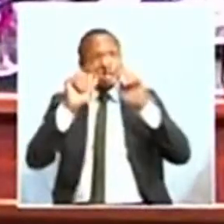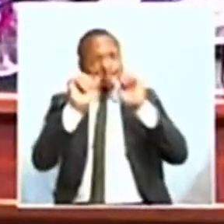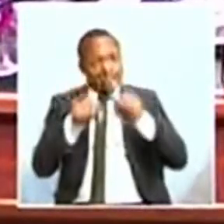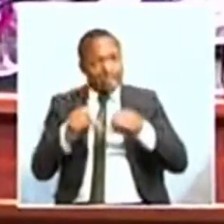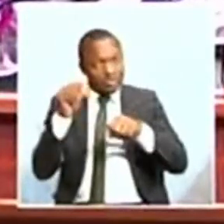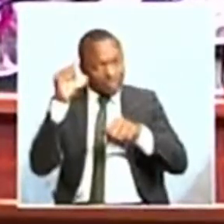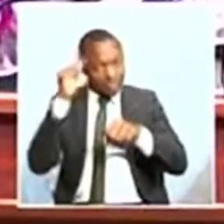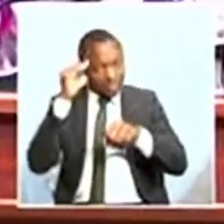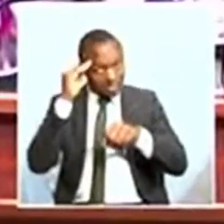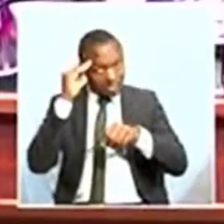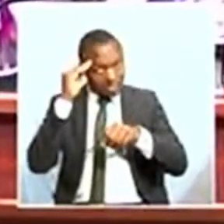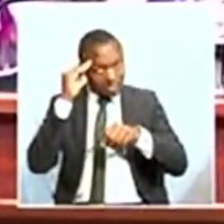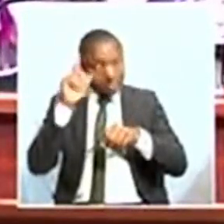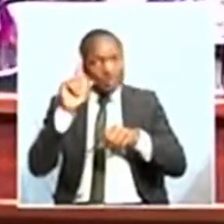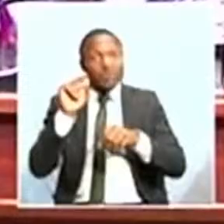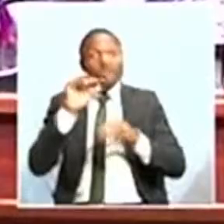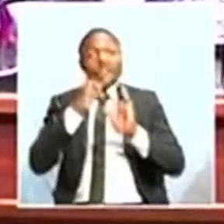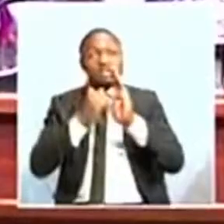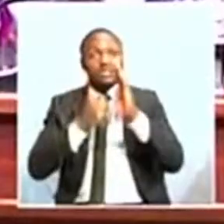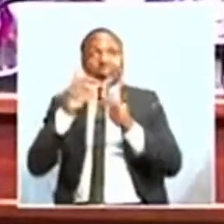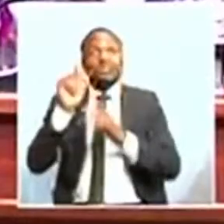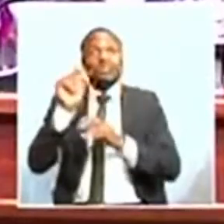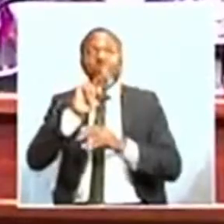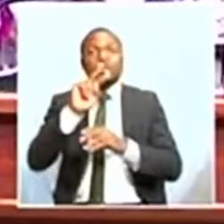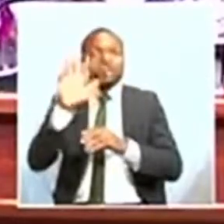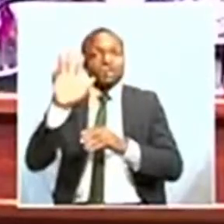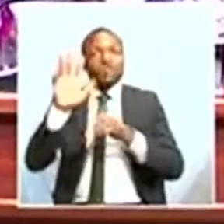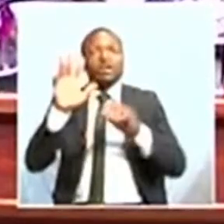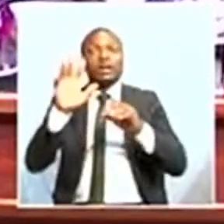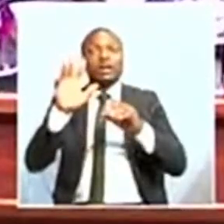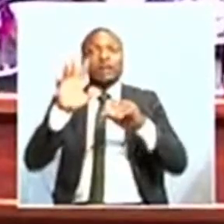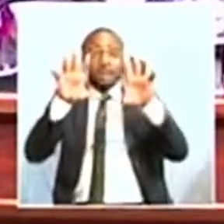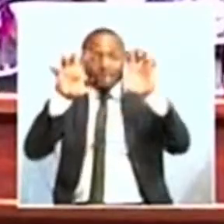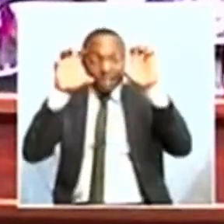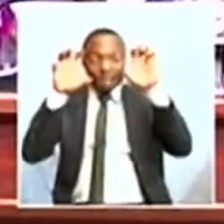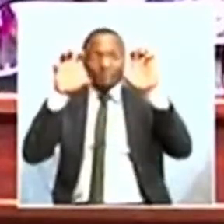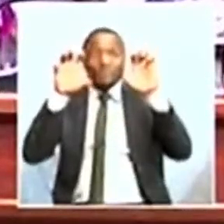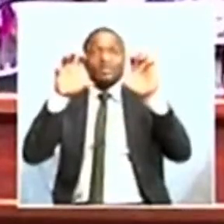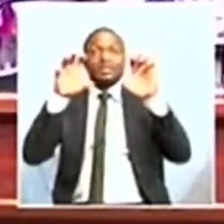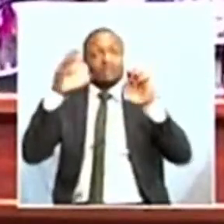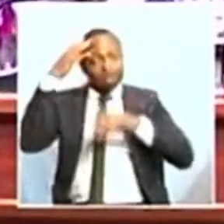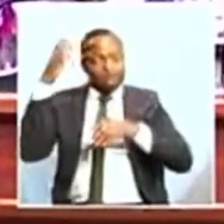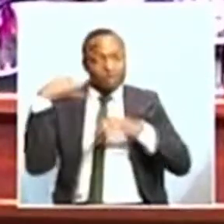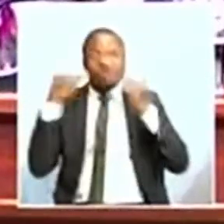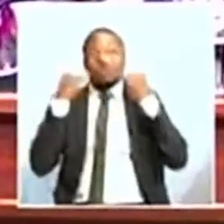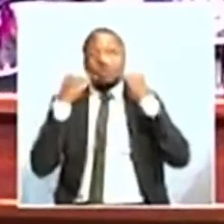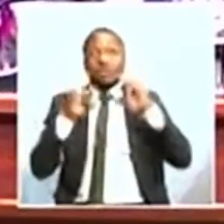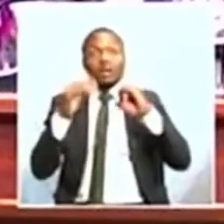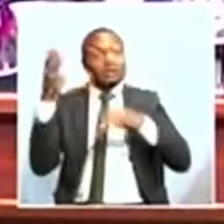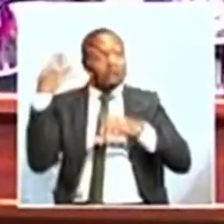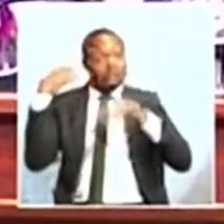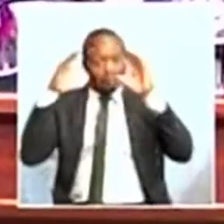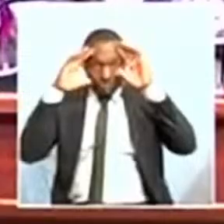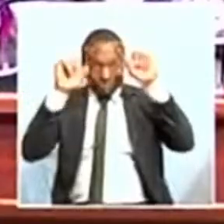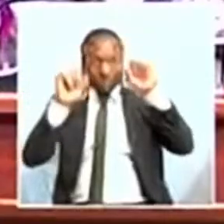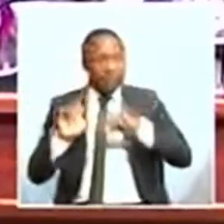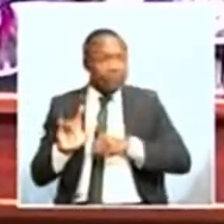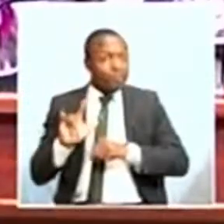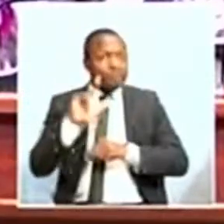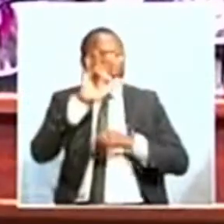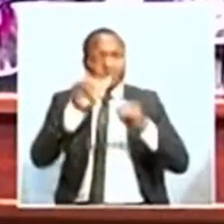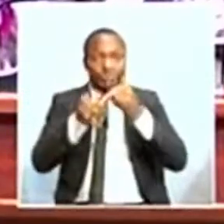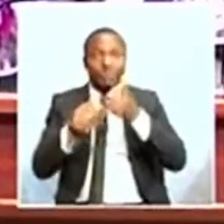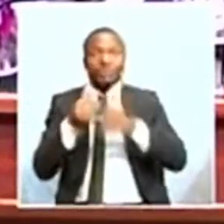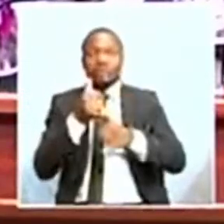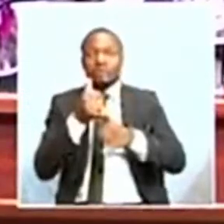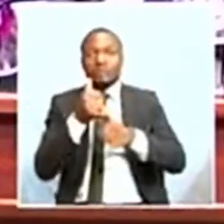that on 10th January 2025, Cabinet Office was informed that the former President will be traveling to the Republic of South Africa